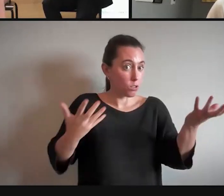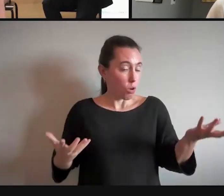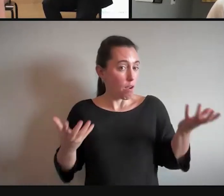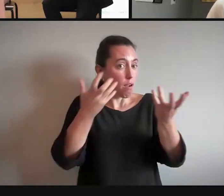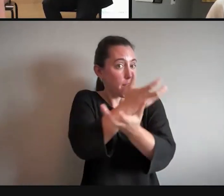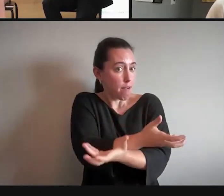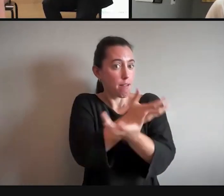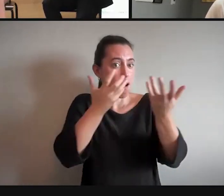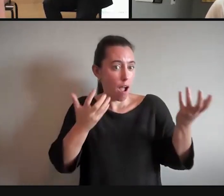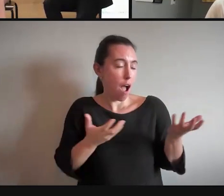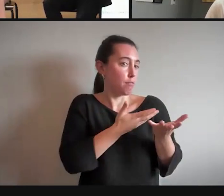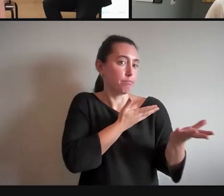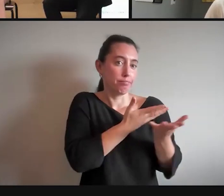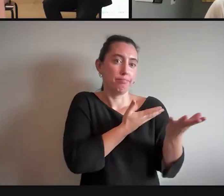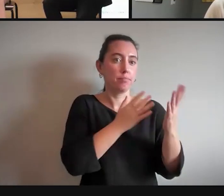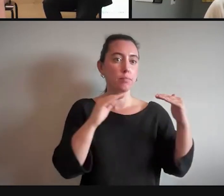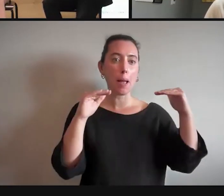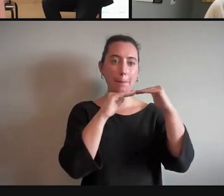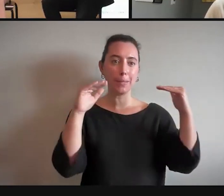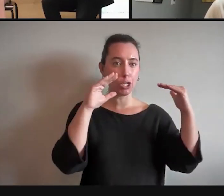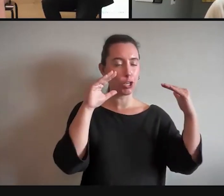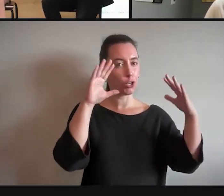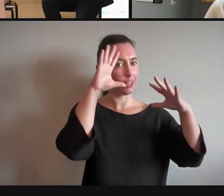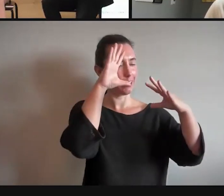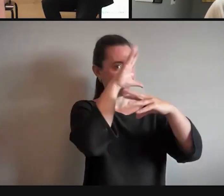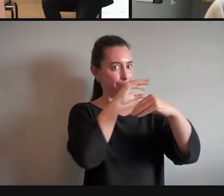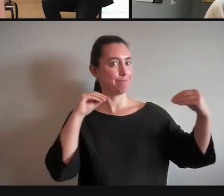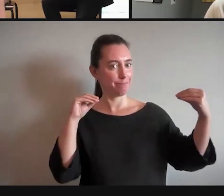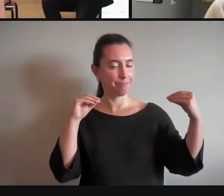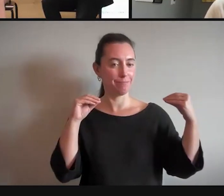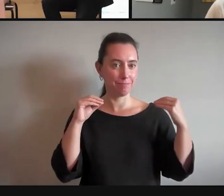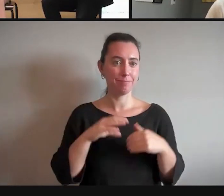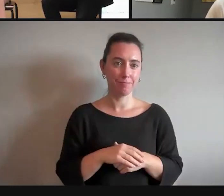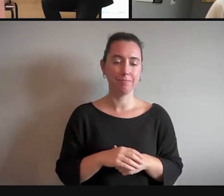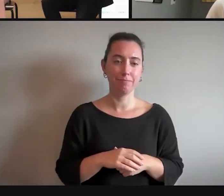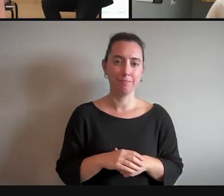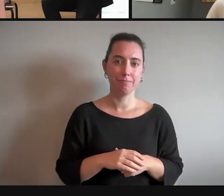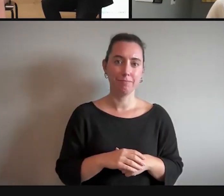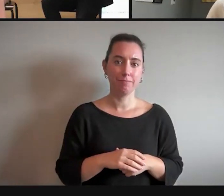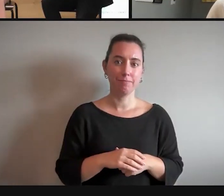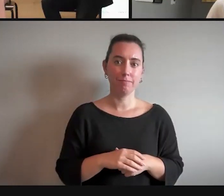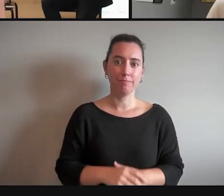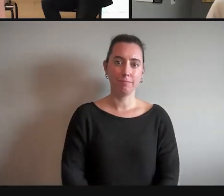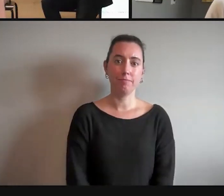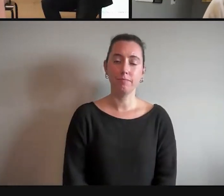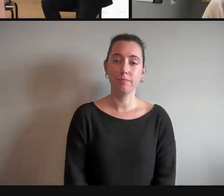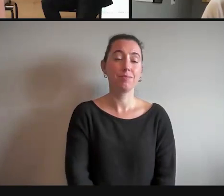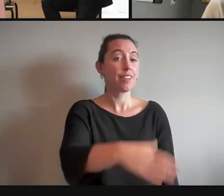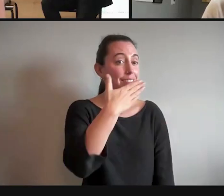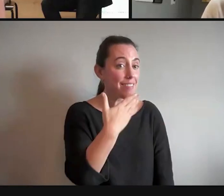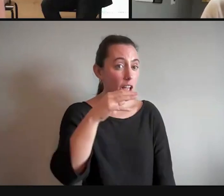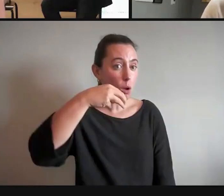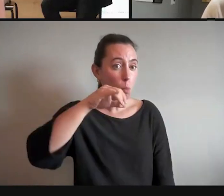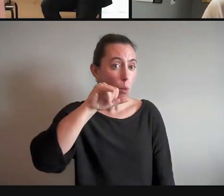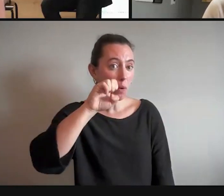other peers within the IAAP. Thank you very much. And I totally agree